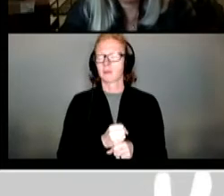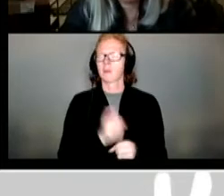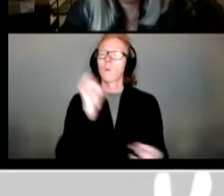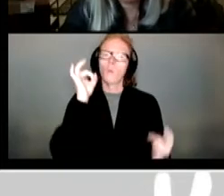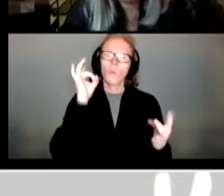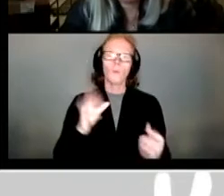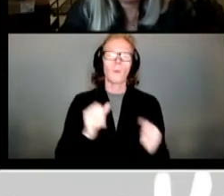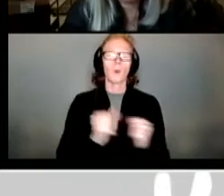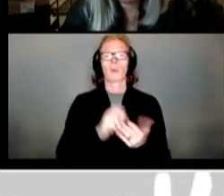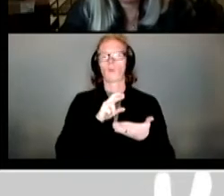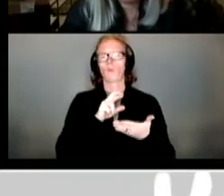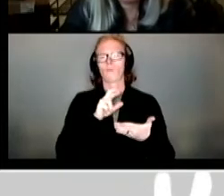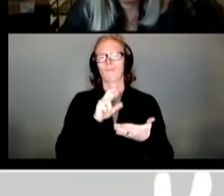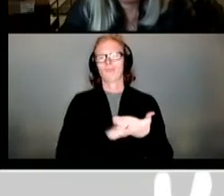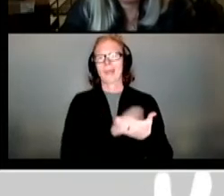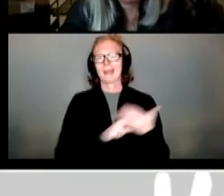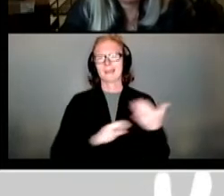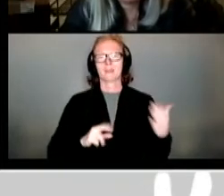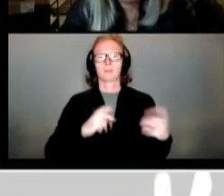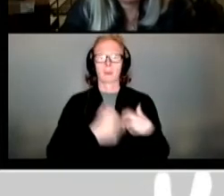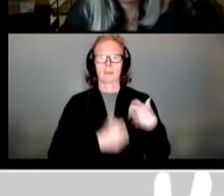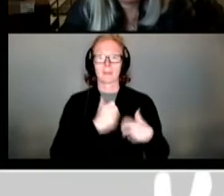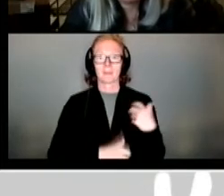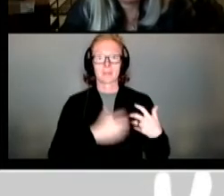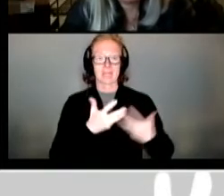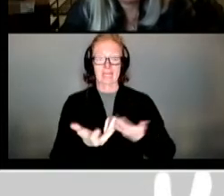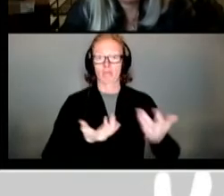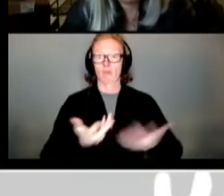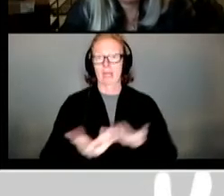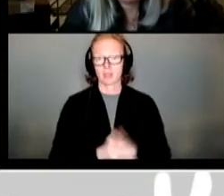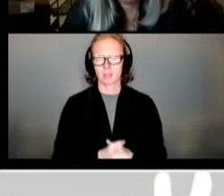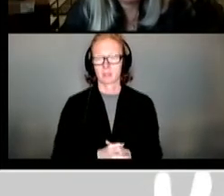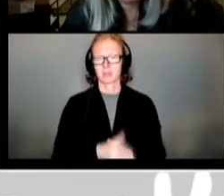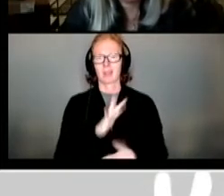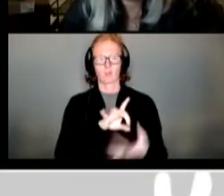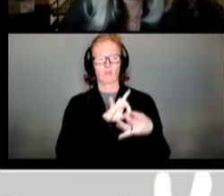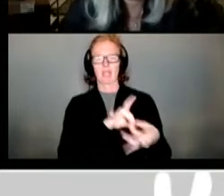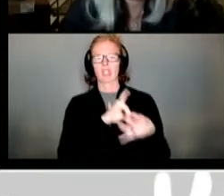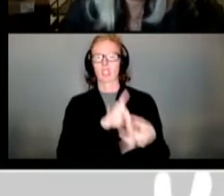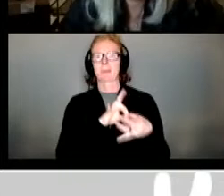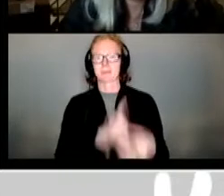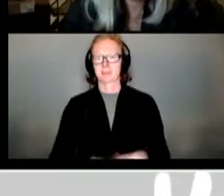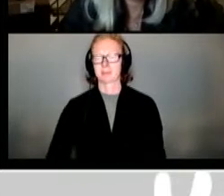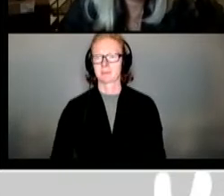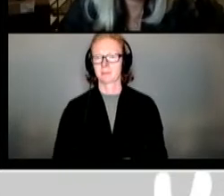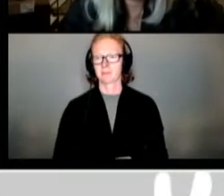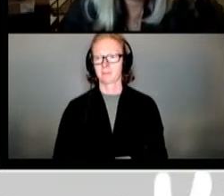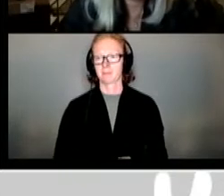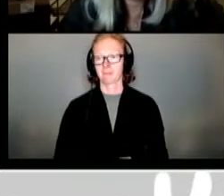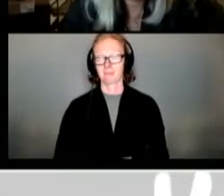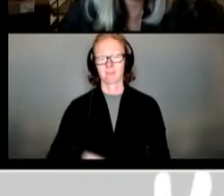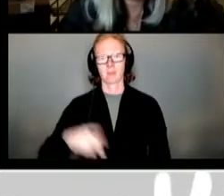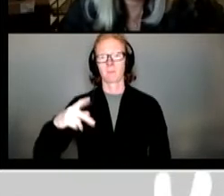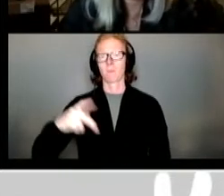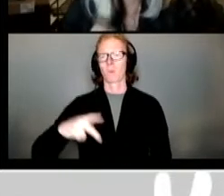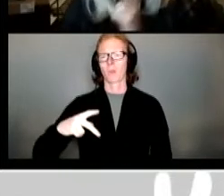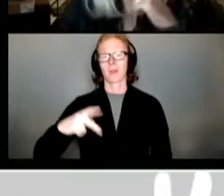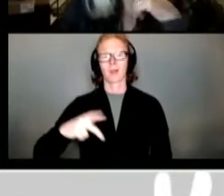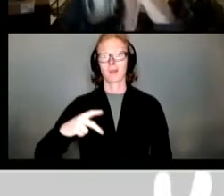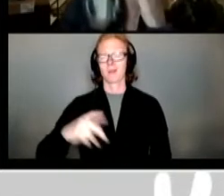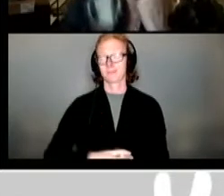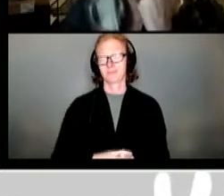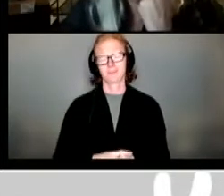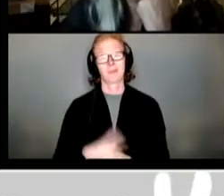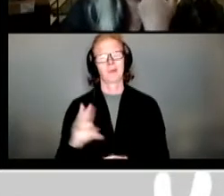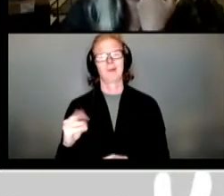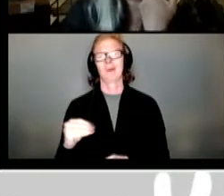racial interactions and relationships. Portland is no stranger